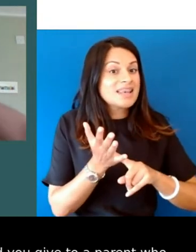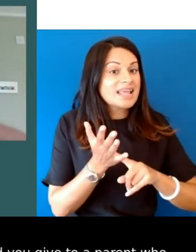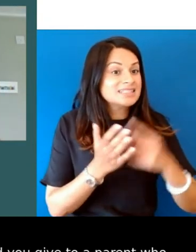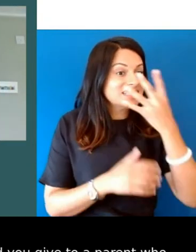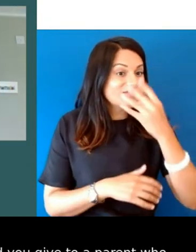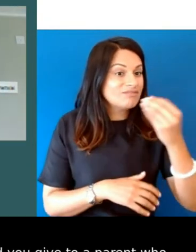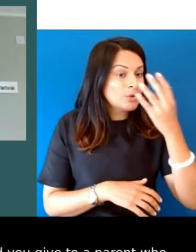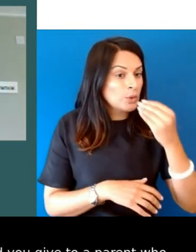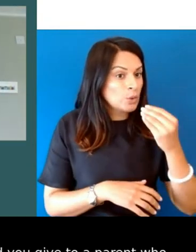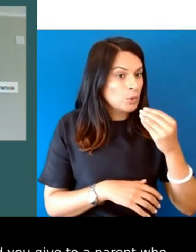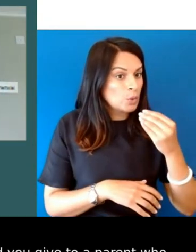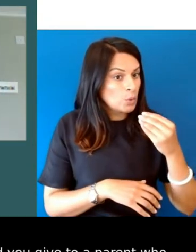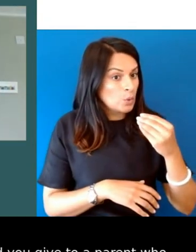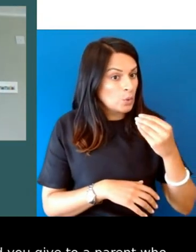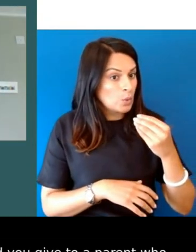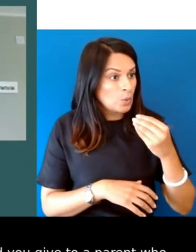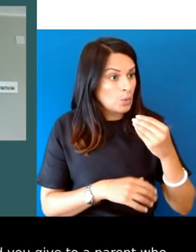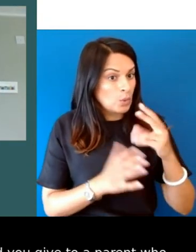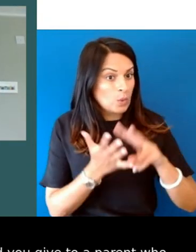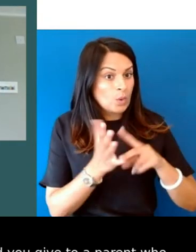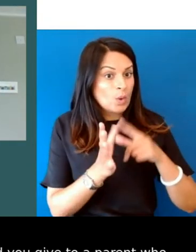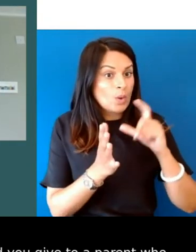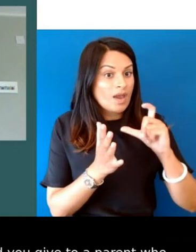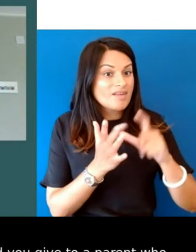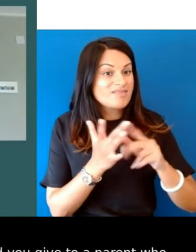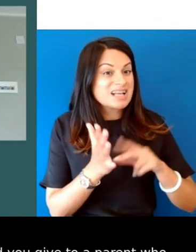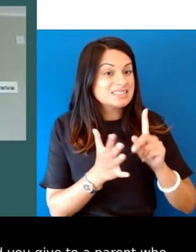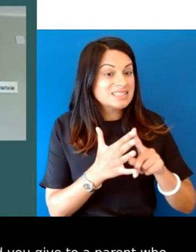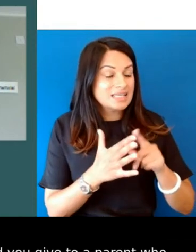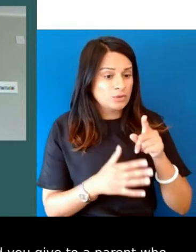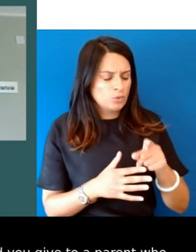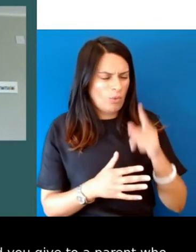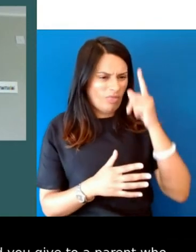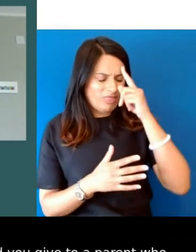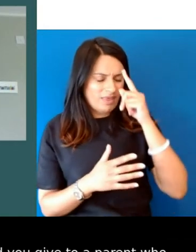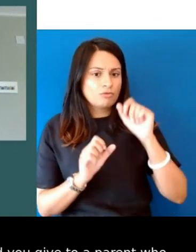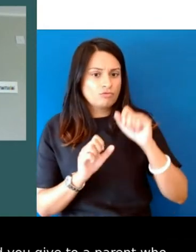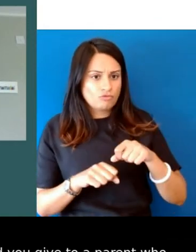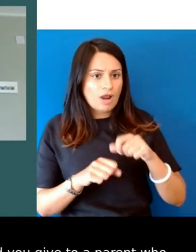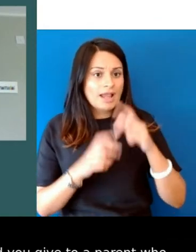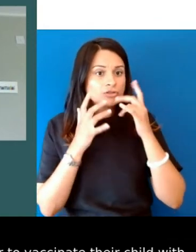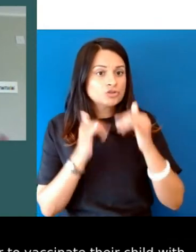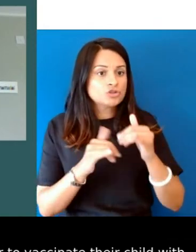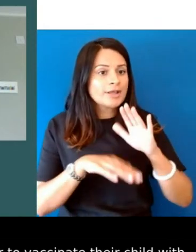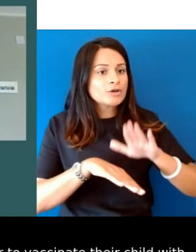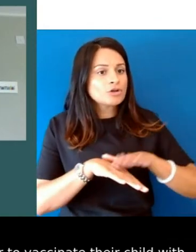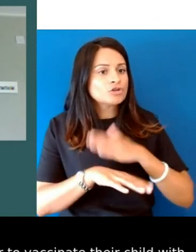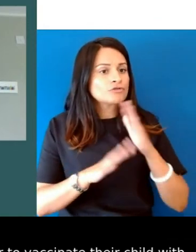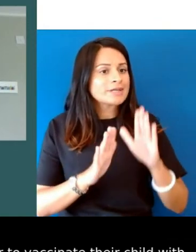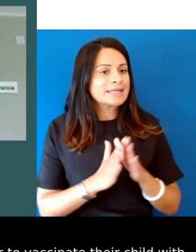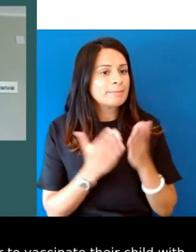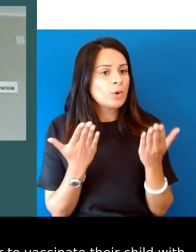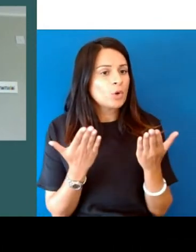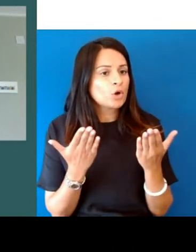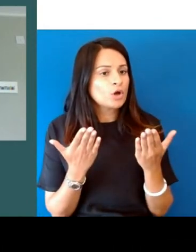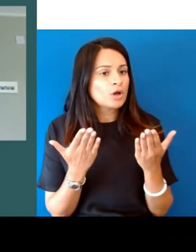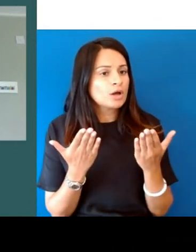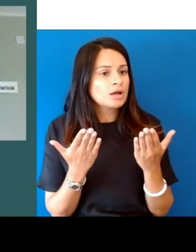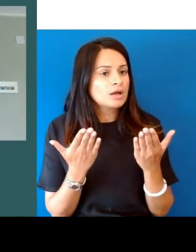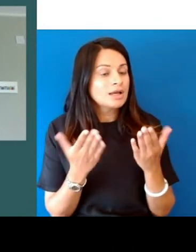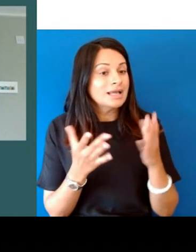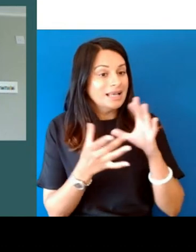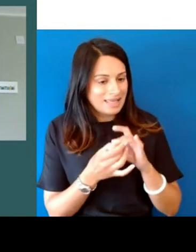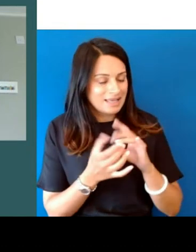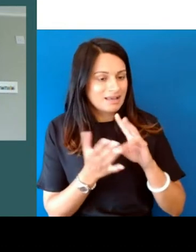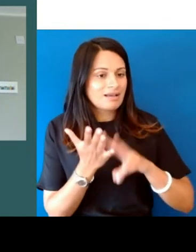so whenever you're thinking about vaccinations and any concerns always have a little look at the green book vaccinations because it will tell you what you can and can't do